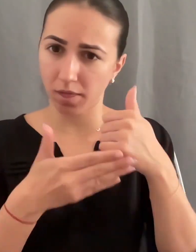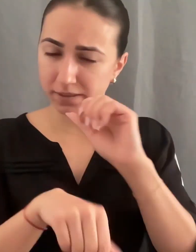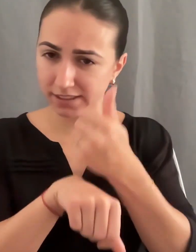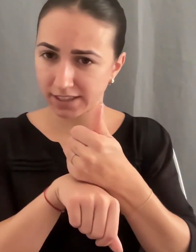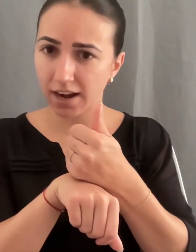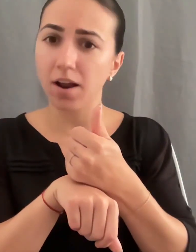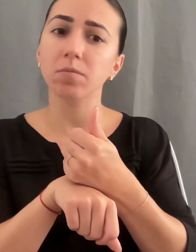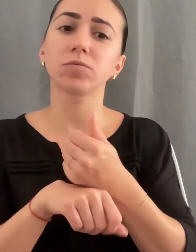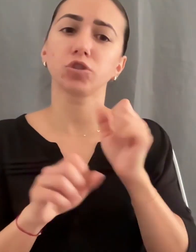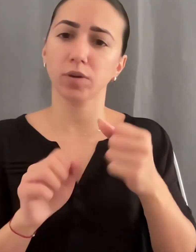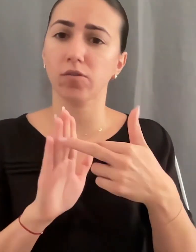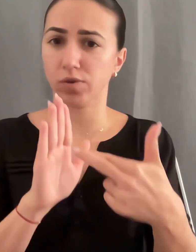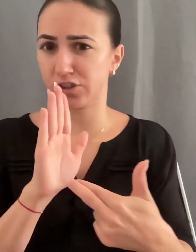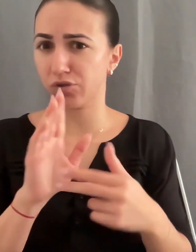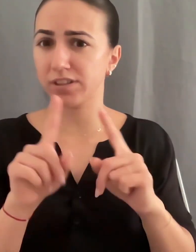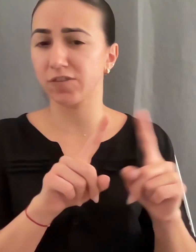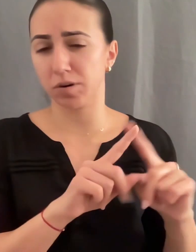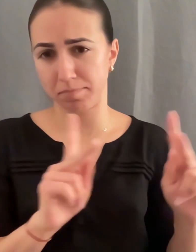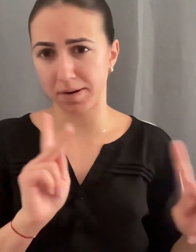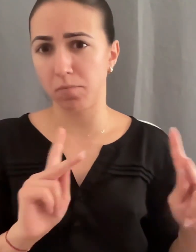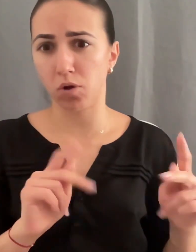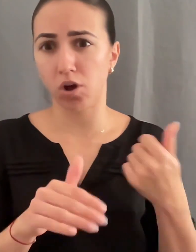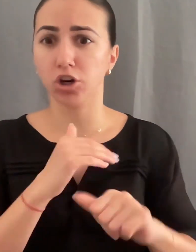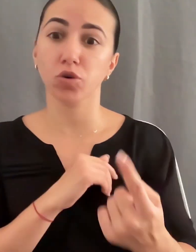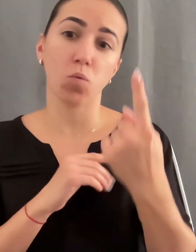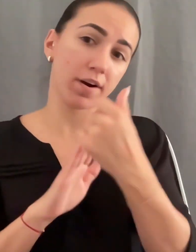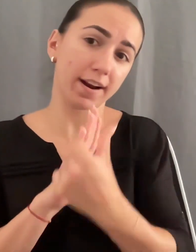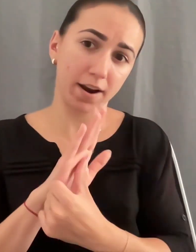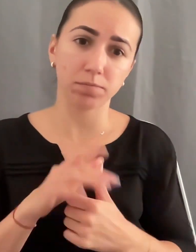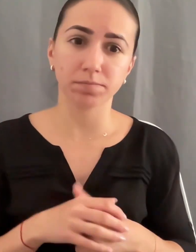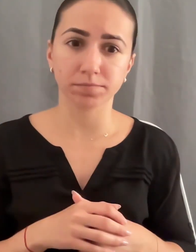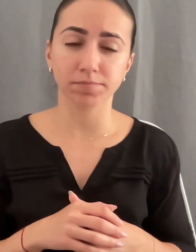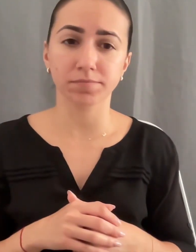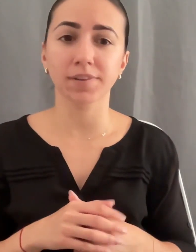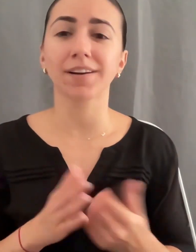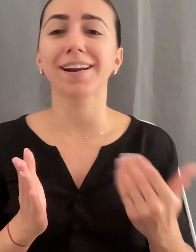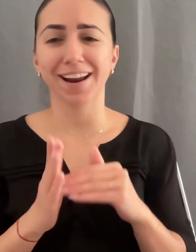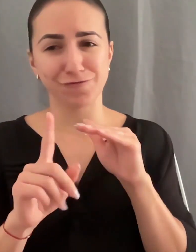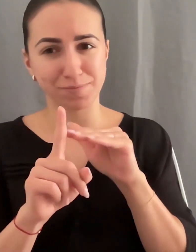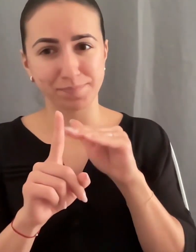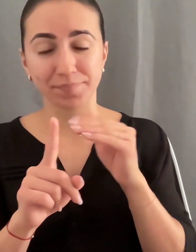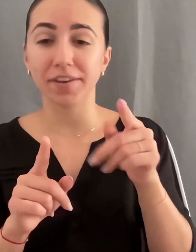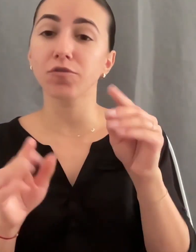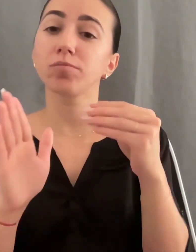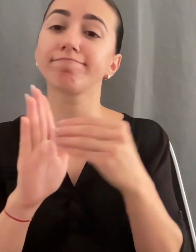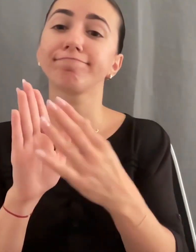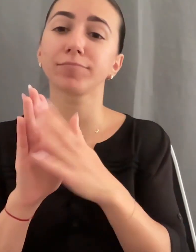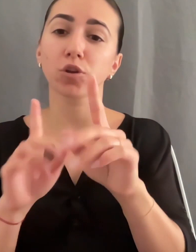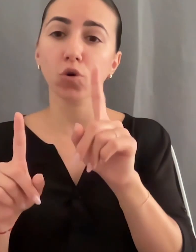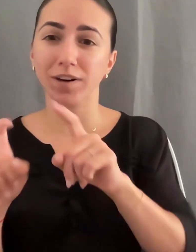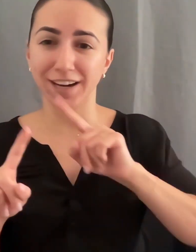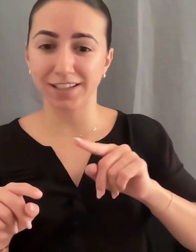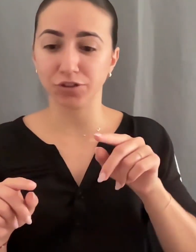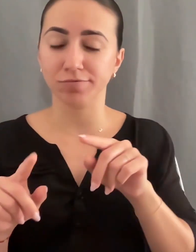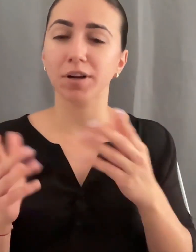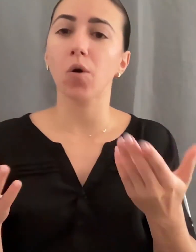can be able to enroll a bunch of individuals under one account. And just as a reminder, if you put your question in the QA box, we